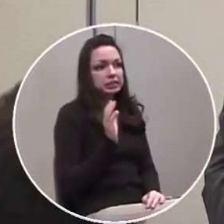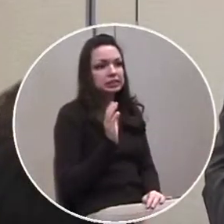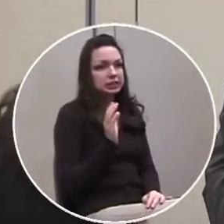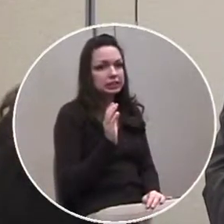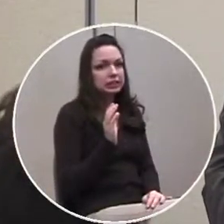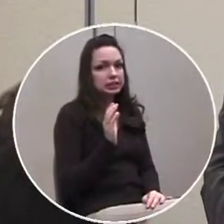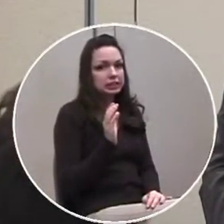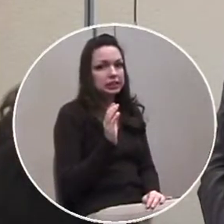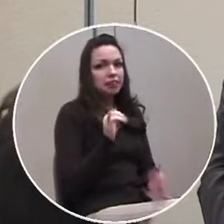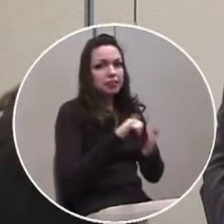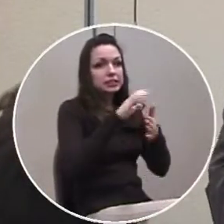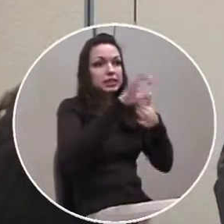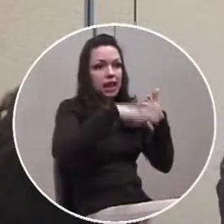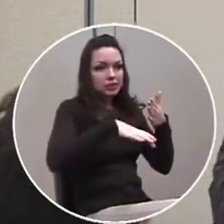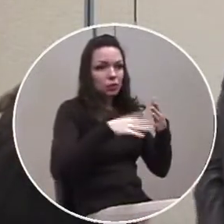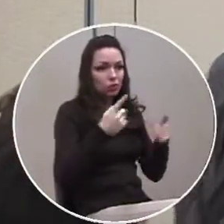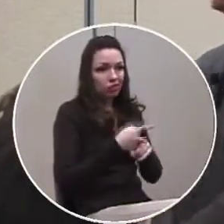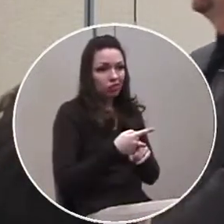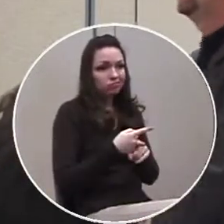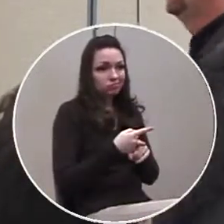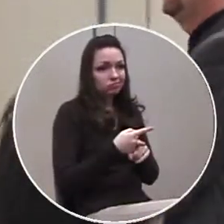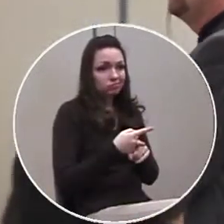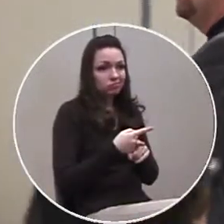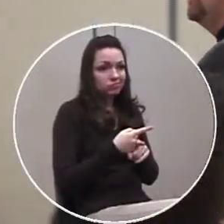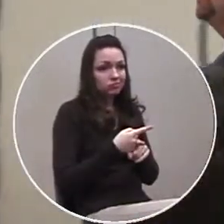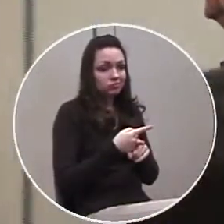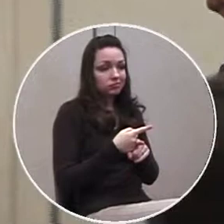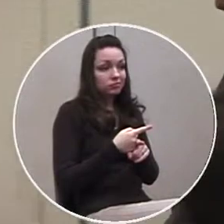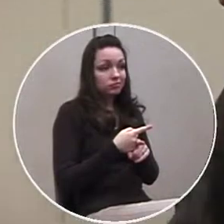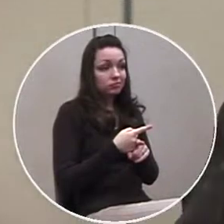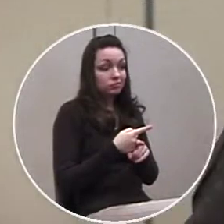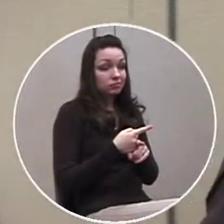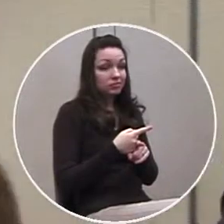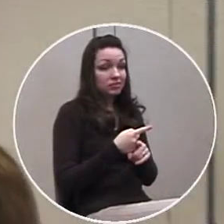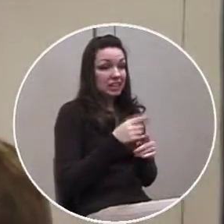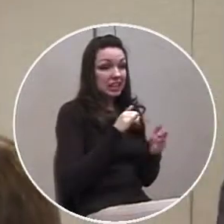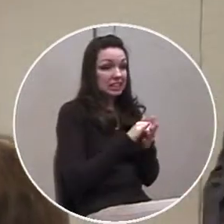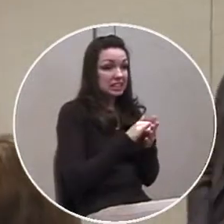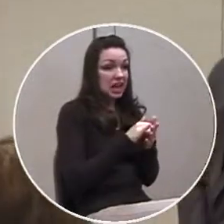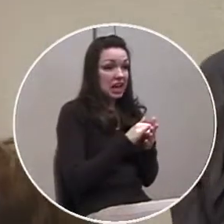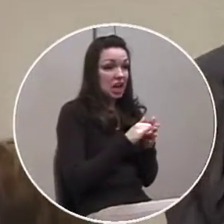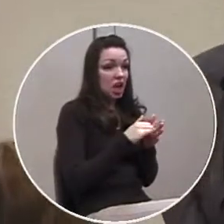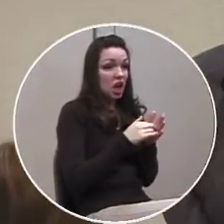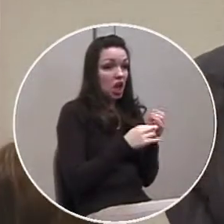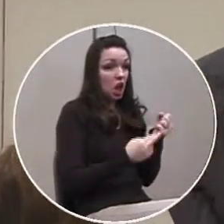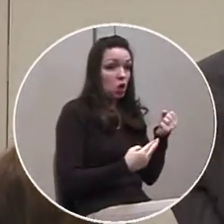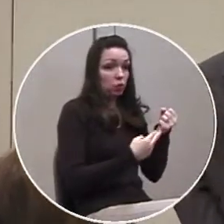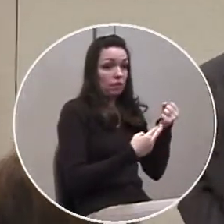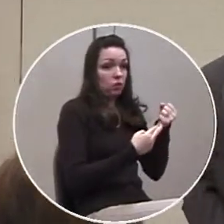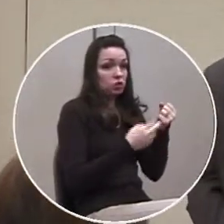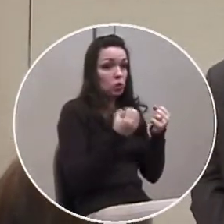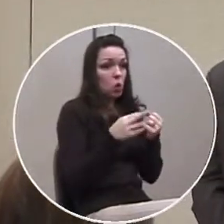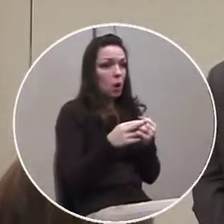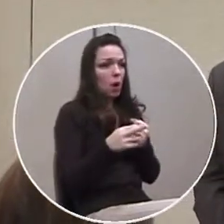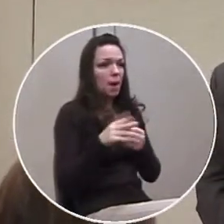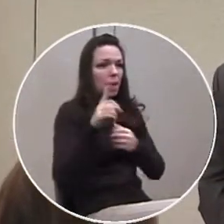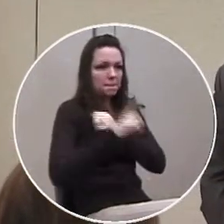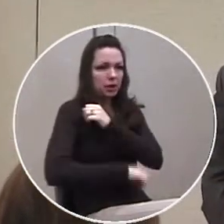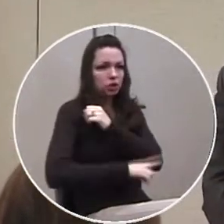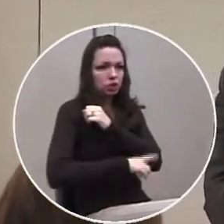it's a consequence, right? And is it a reinforcer or punisher? Now remember the technical